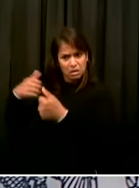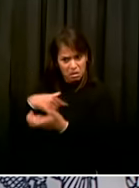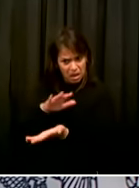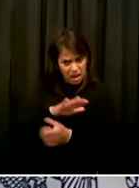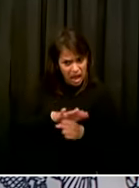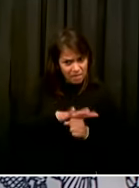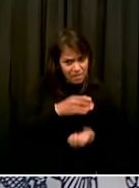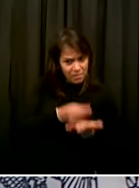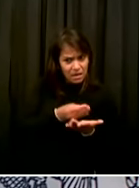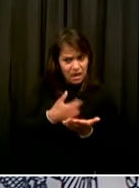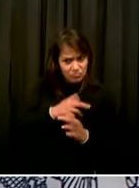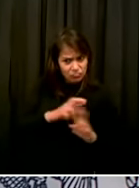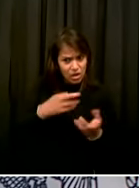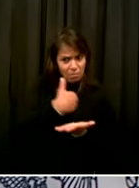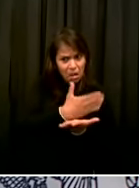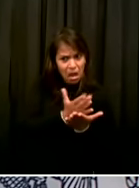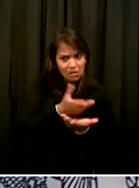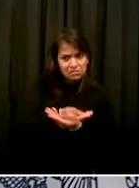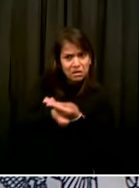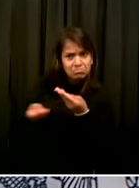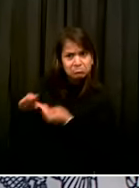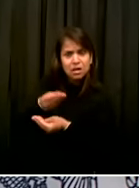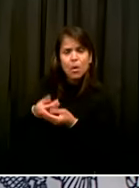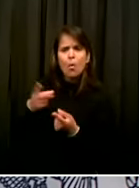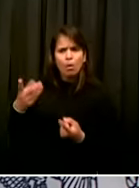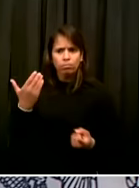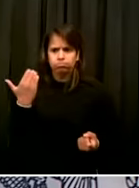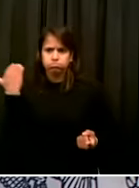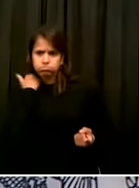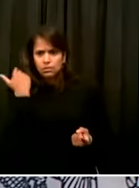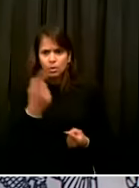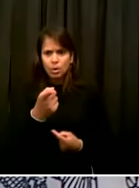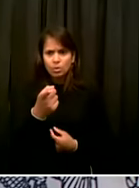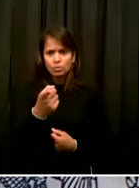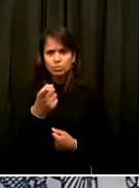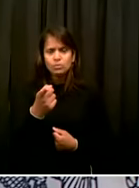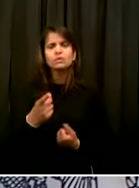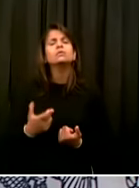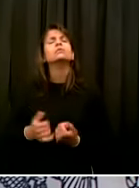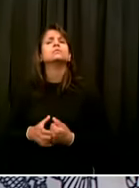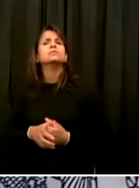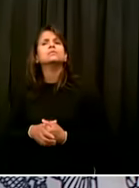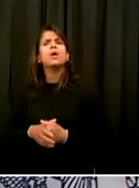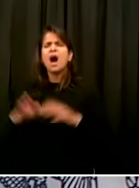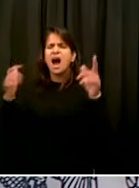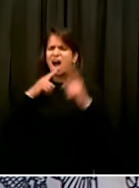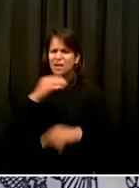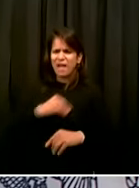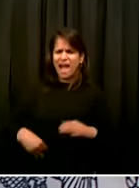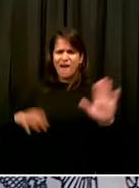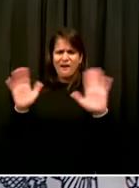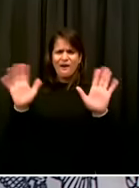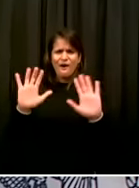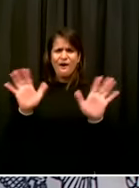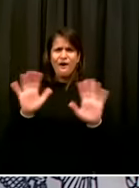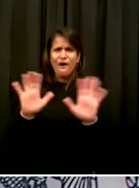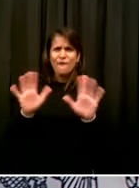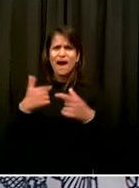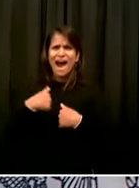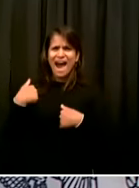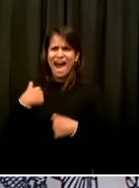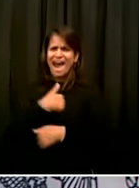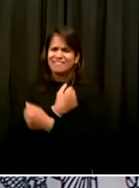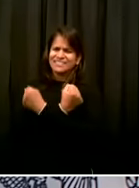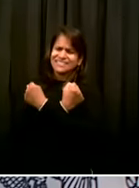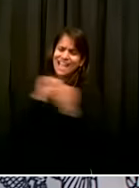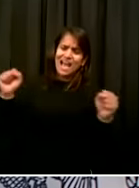layoffs? Marla, first of all, health and safety first. So anything related to the health and safety of our children and families is